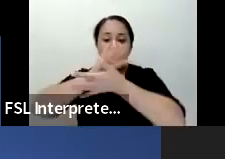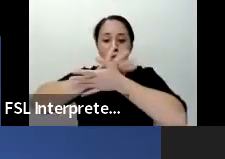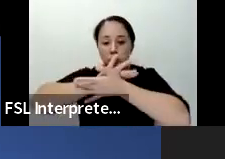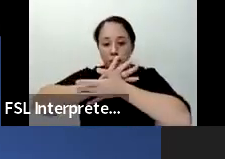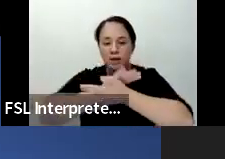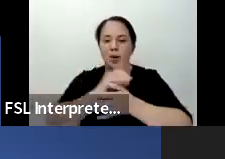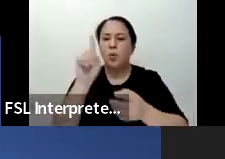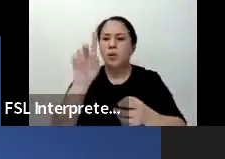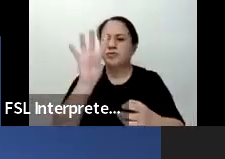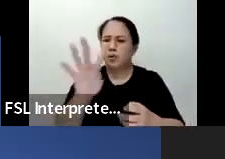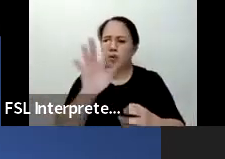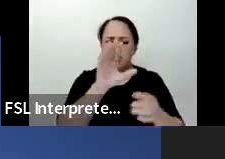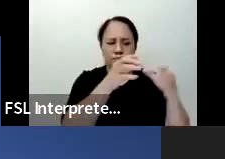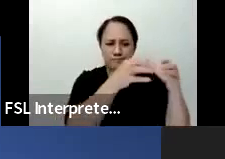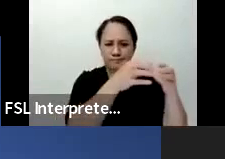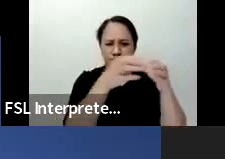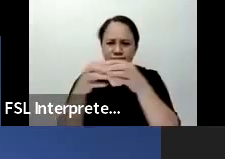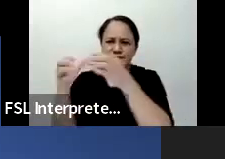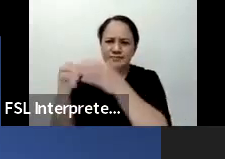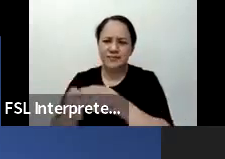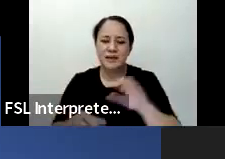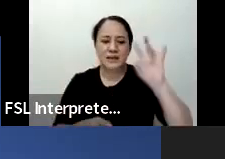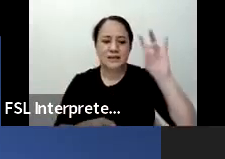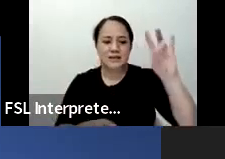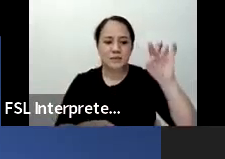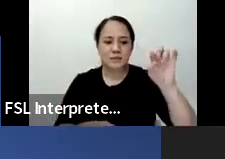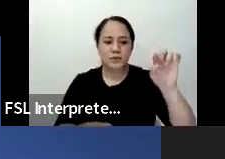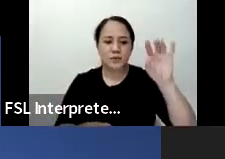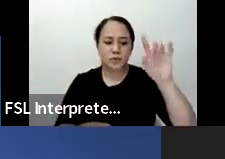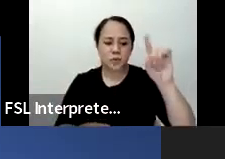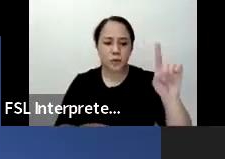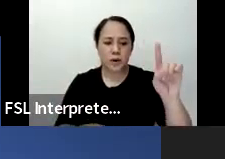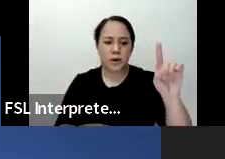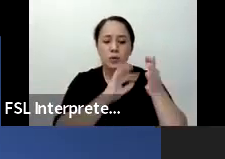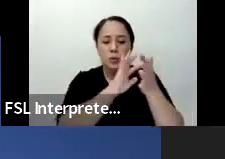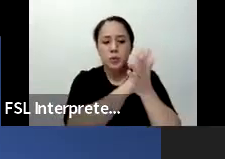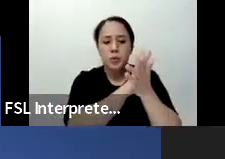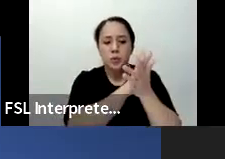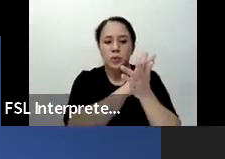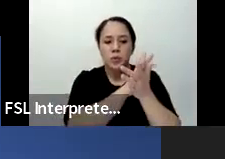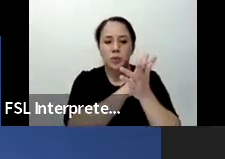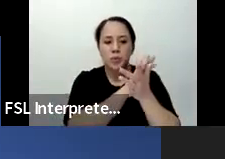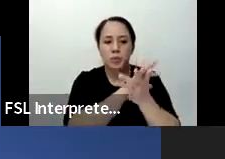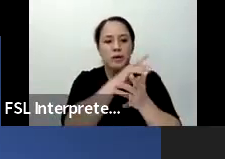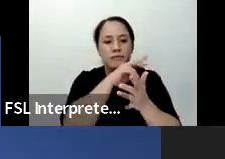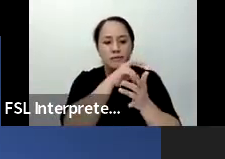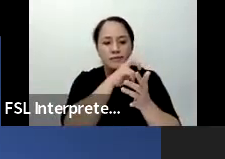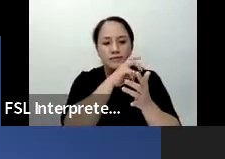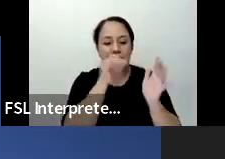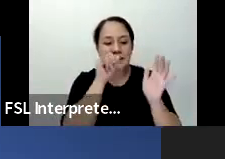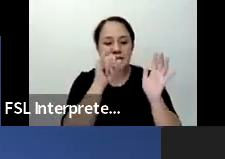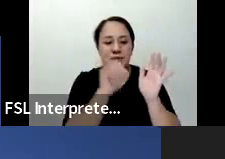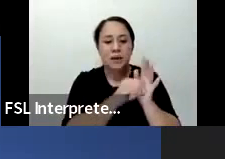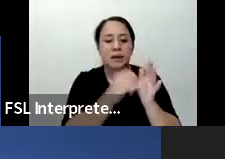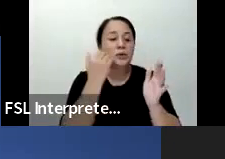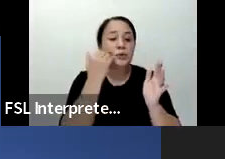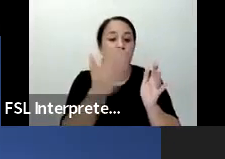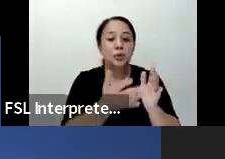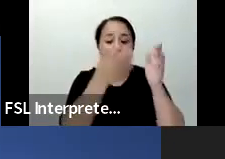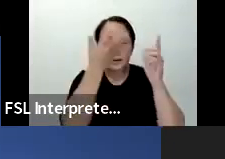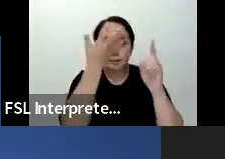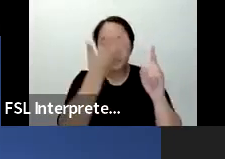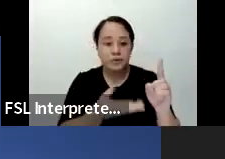are these categories? So first is UO 7.1, which is COVID-19 virus identified, which are deaths where individual was